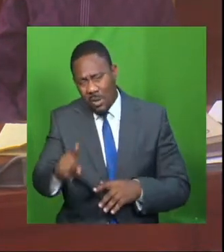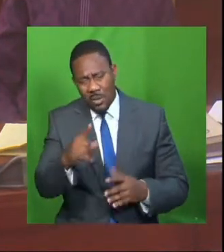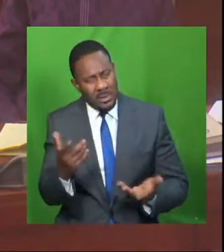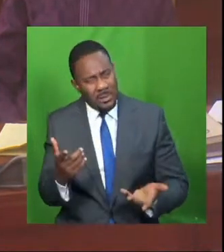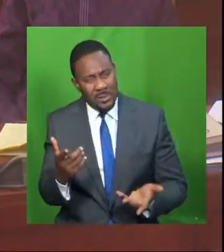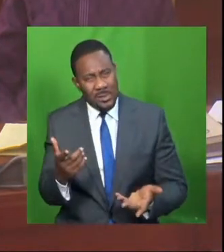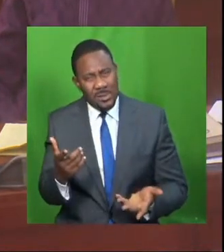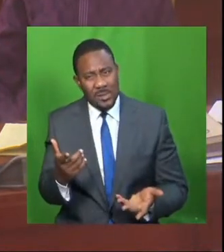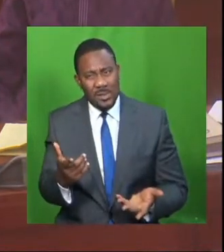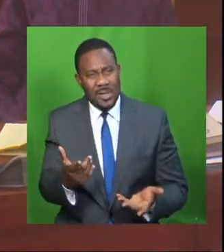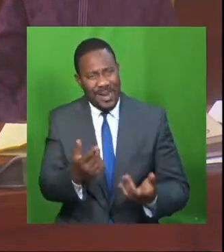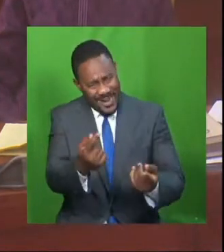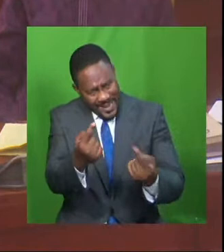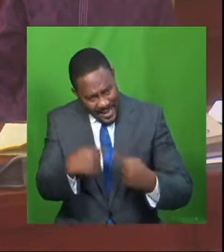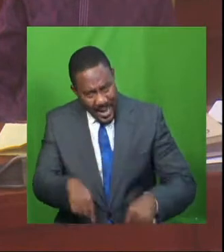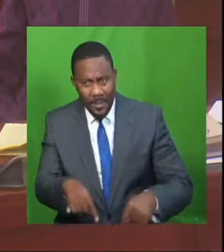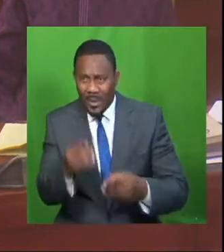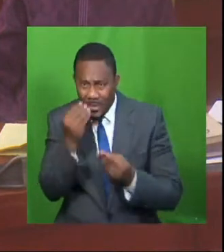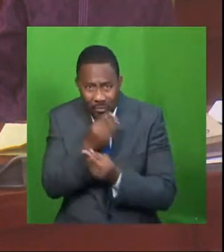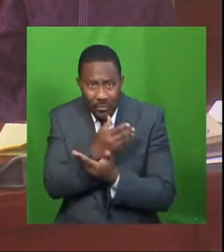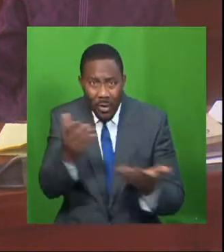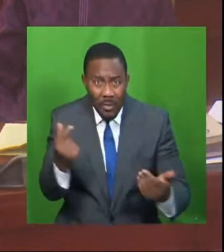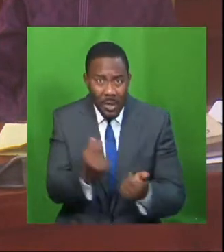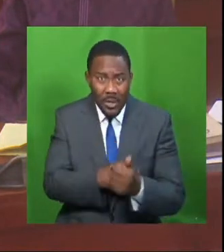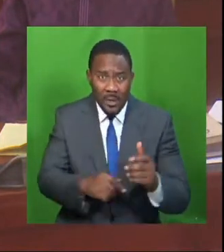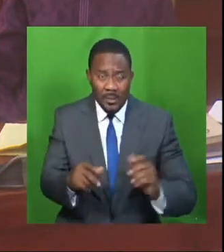Hey, Master.